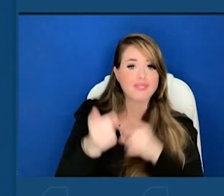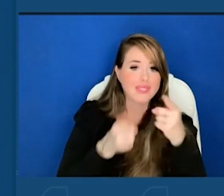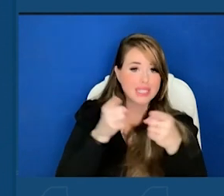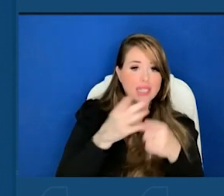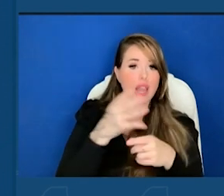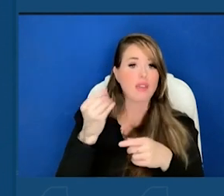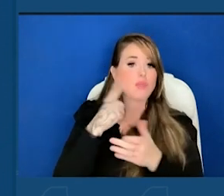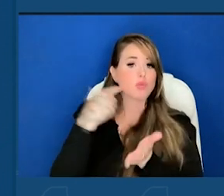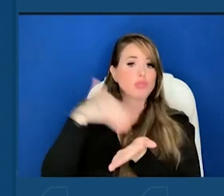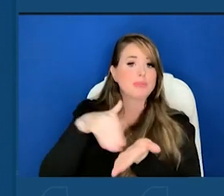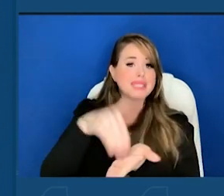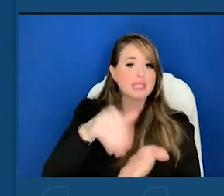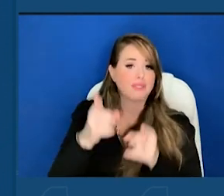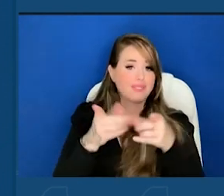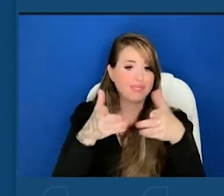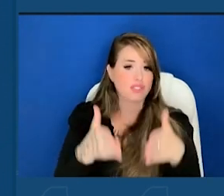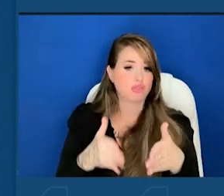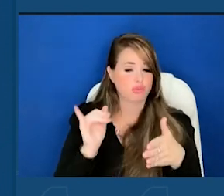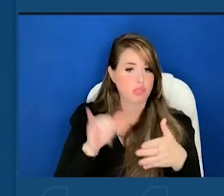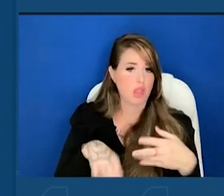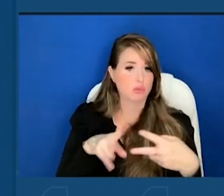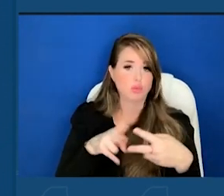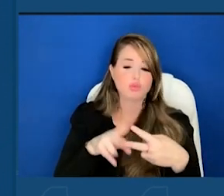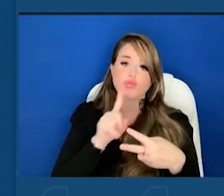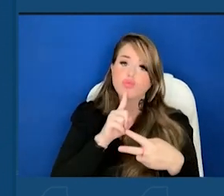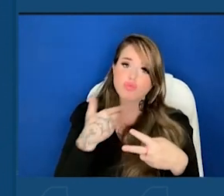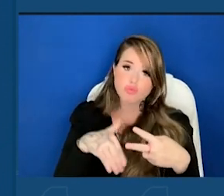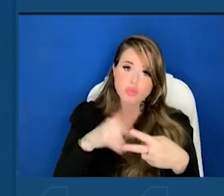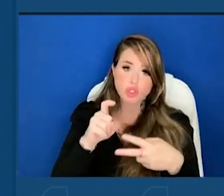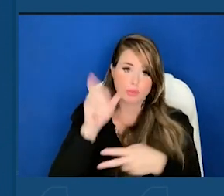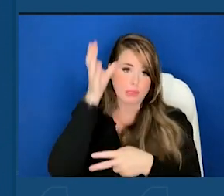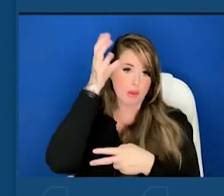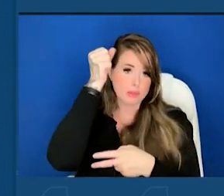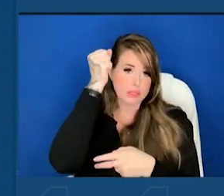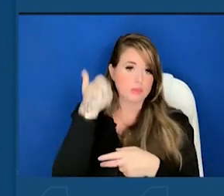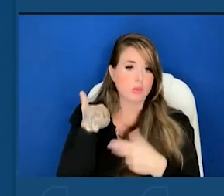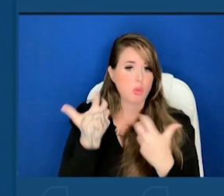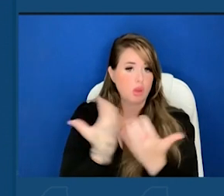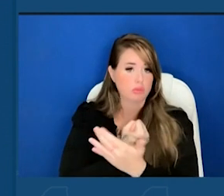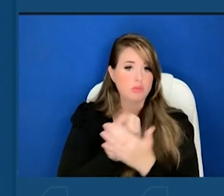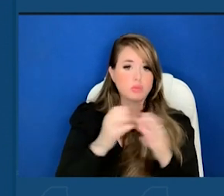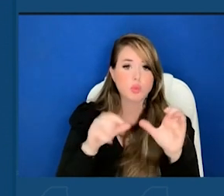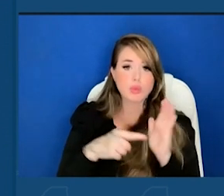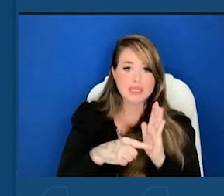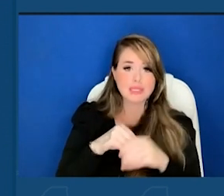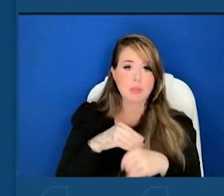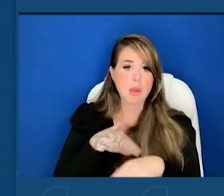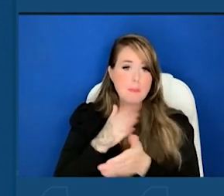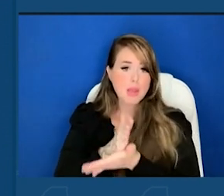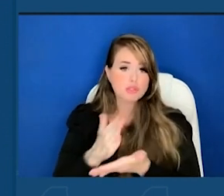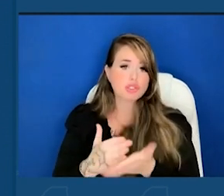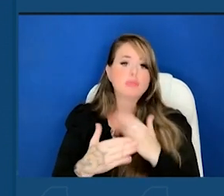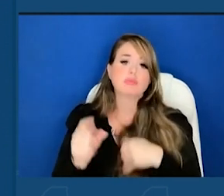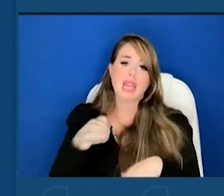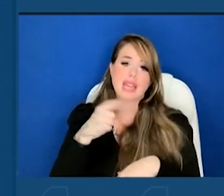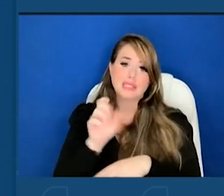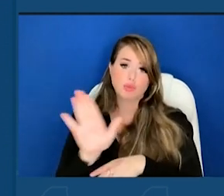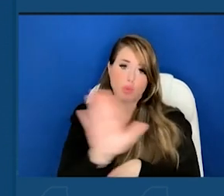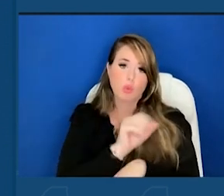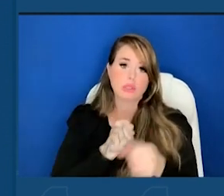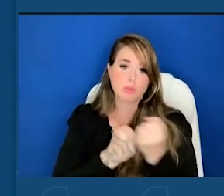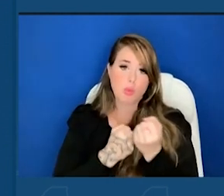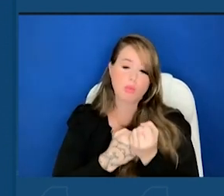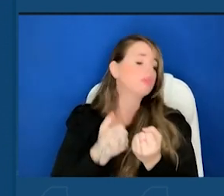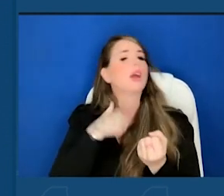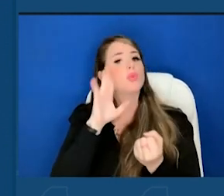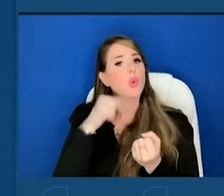repeat offenders. That is just common sense. I want to get this done in my budget. I need your support. And I know we can